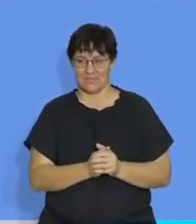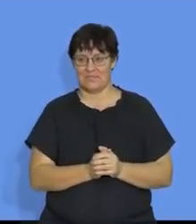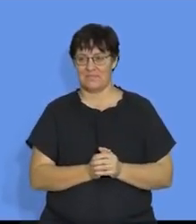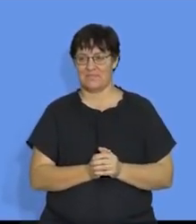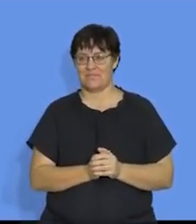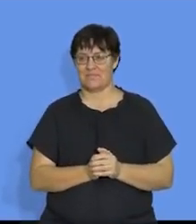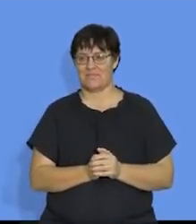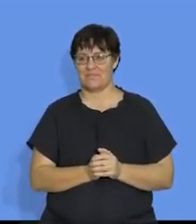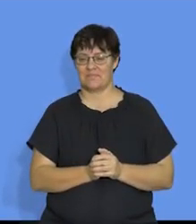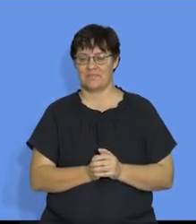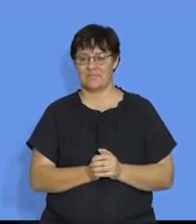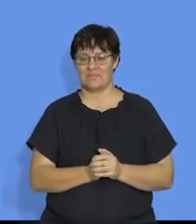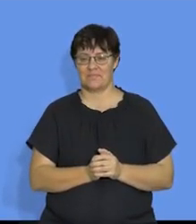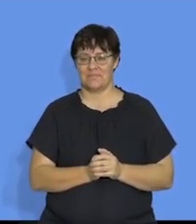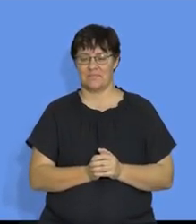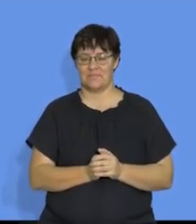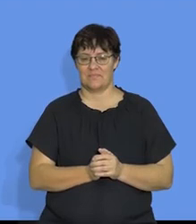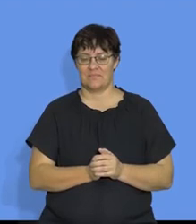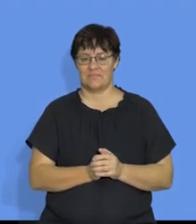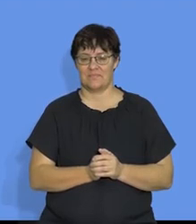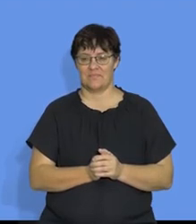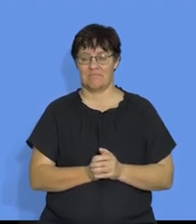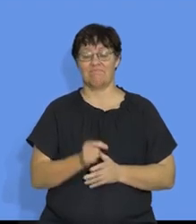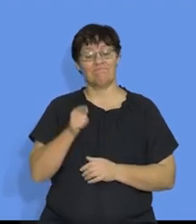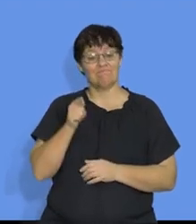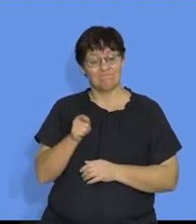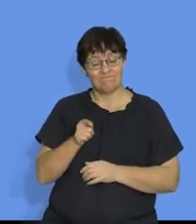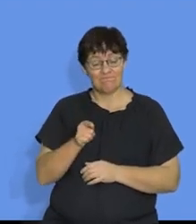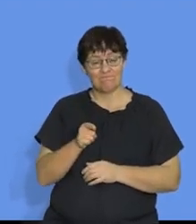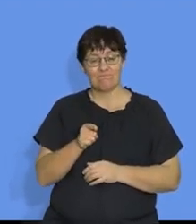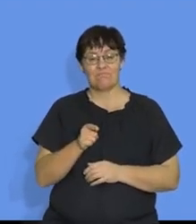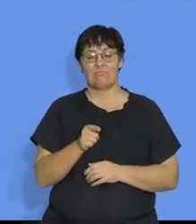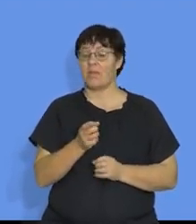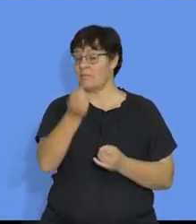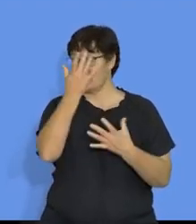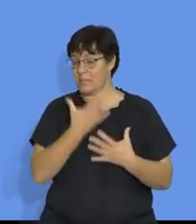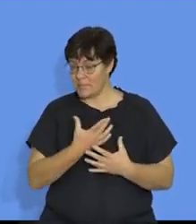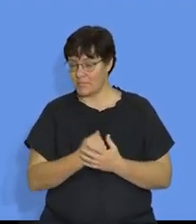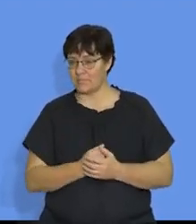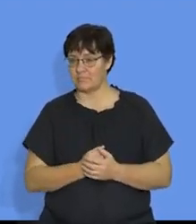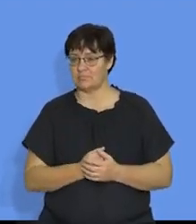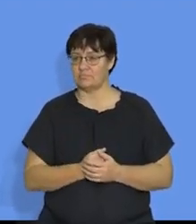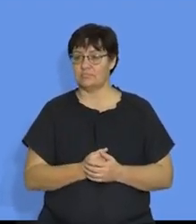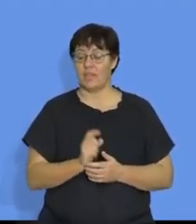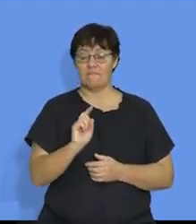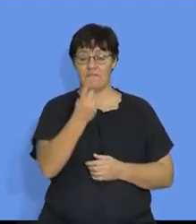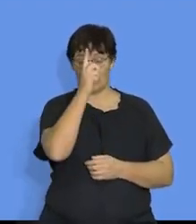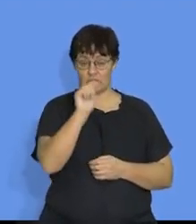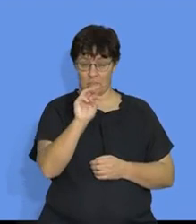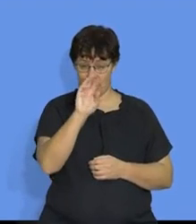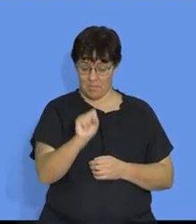So this example tells me that the first term of